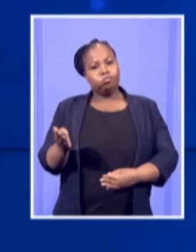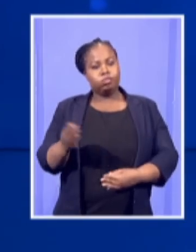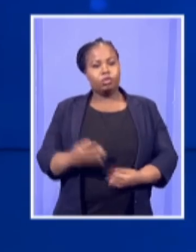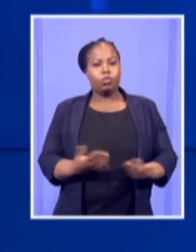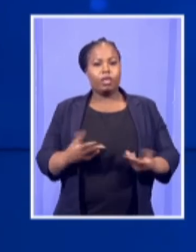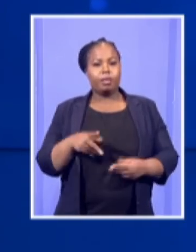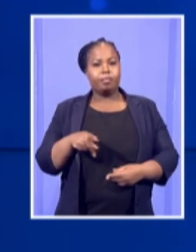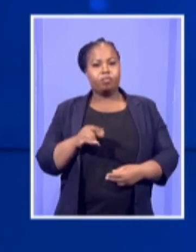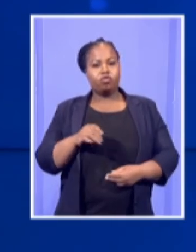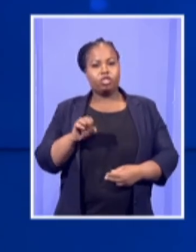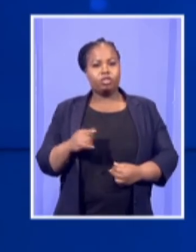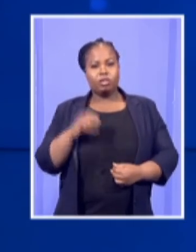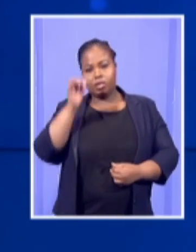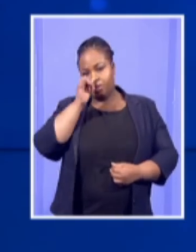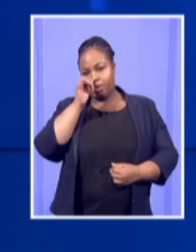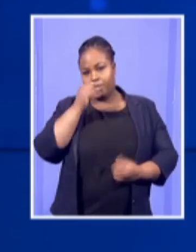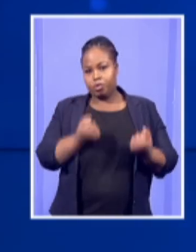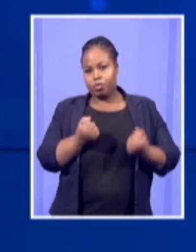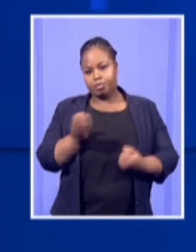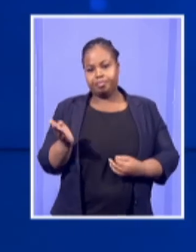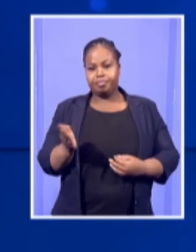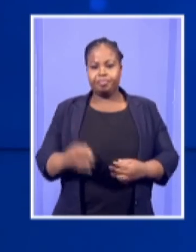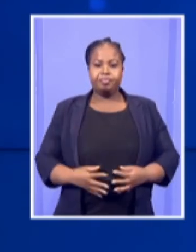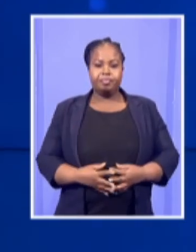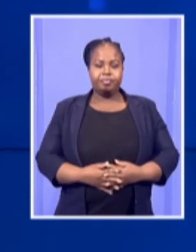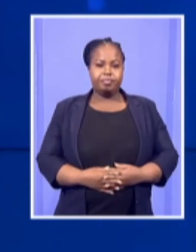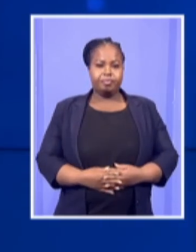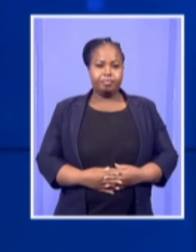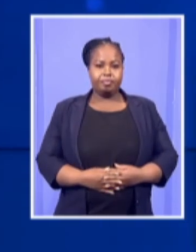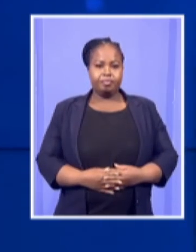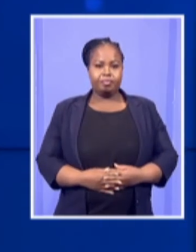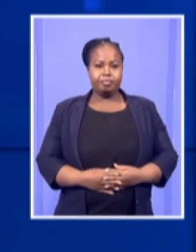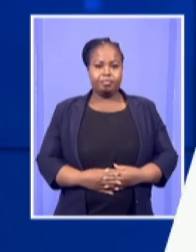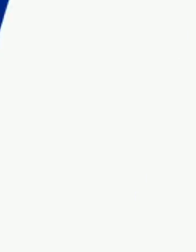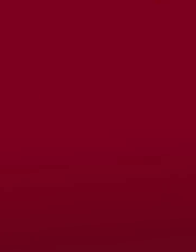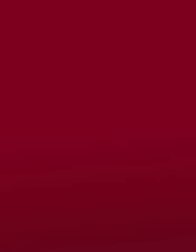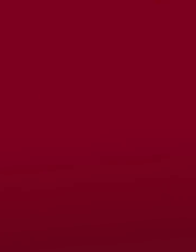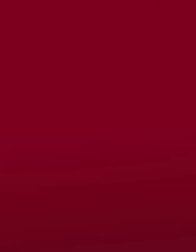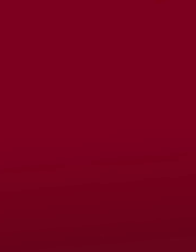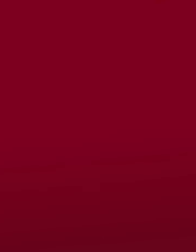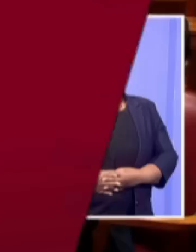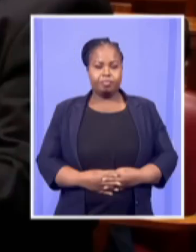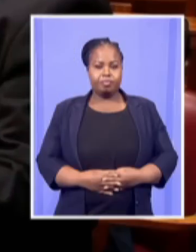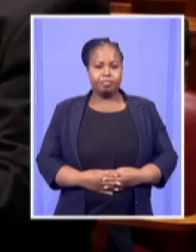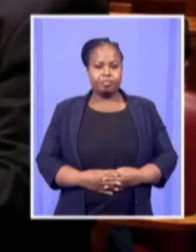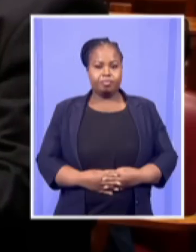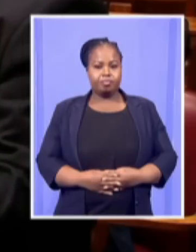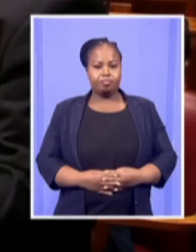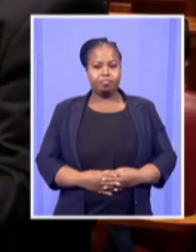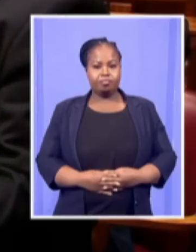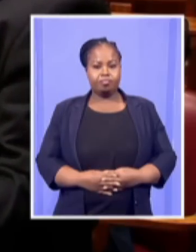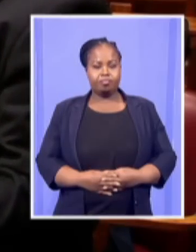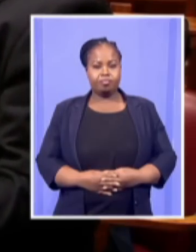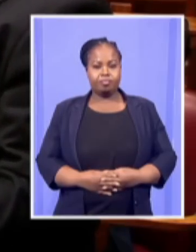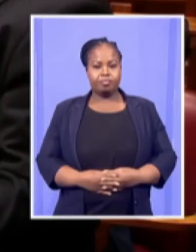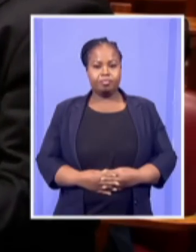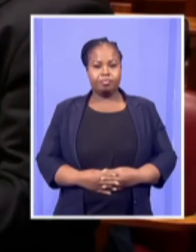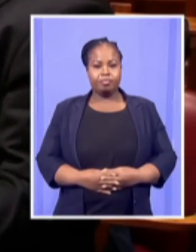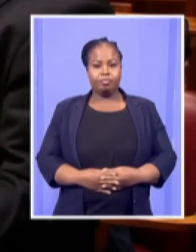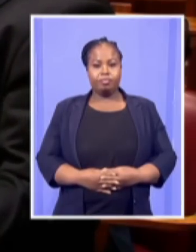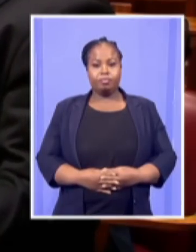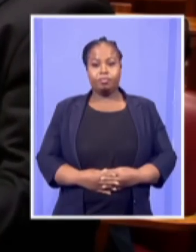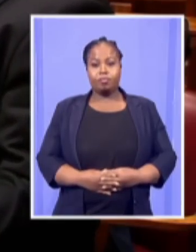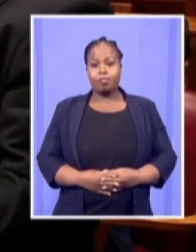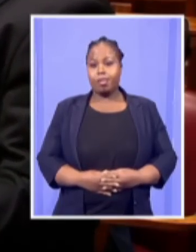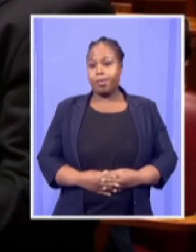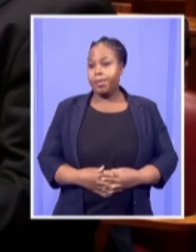Palm Ridge Commercial Crimes Court. Let's take you there live. You won't be making any appearance before this court, but